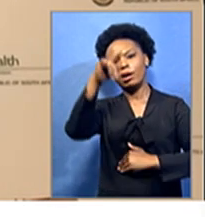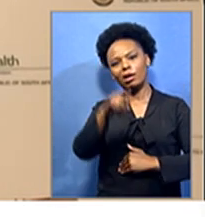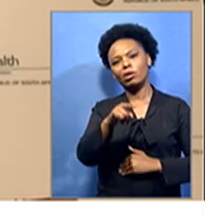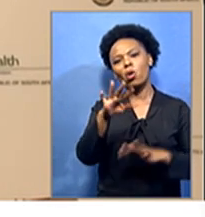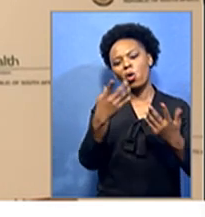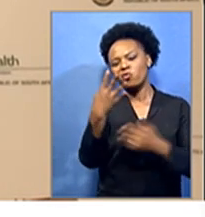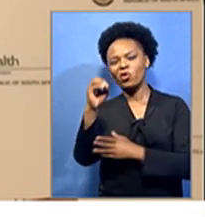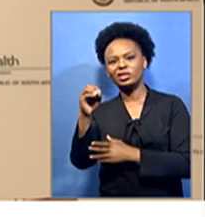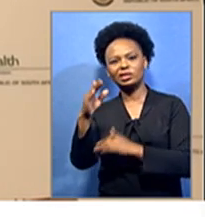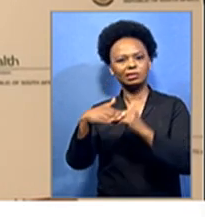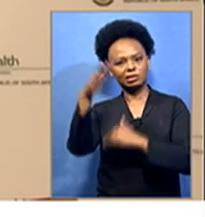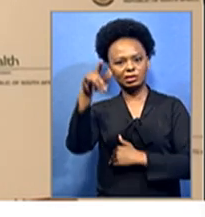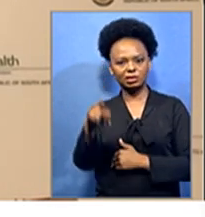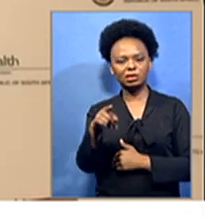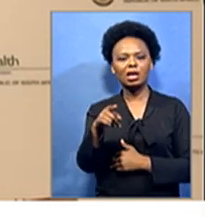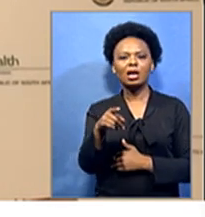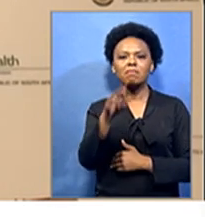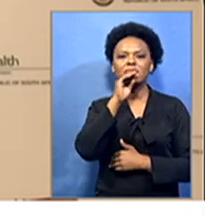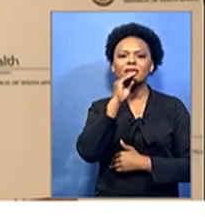much more serious